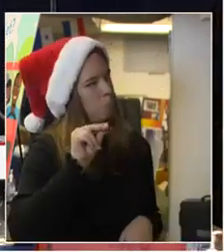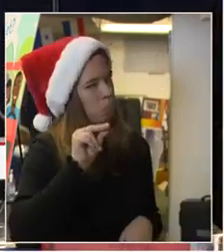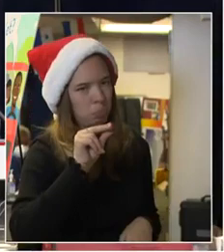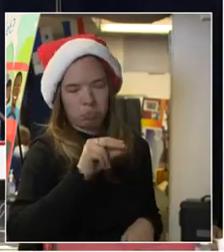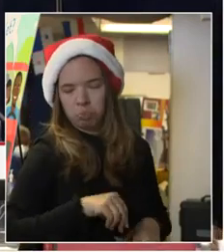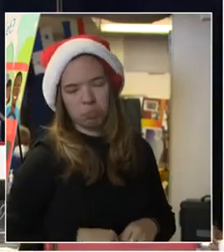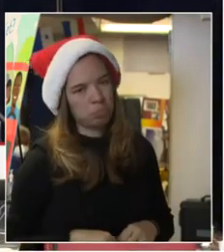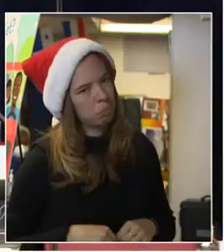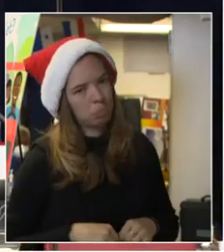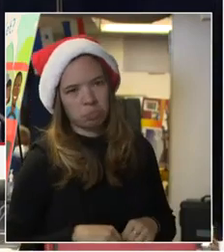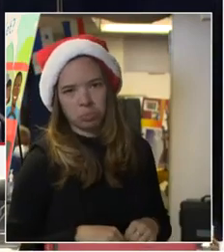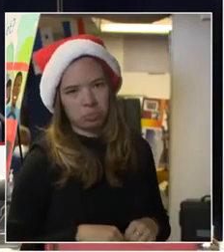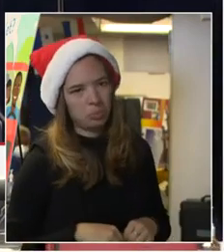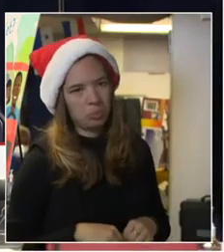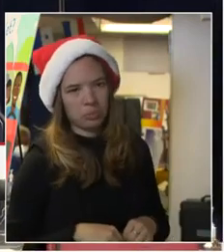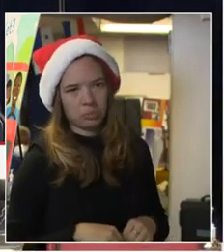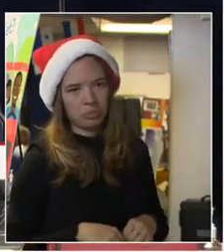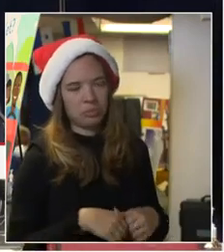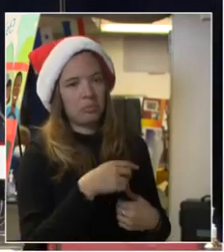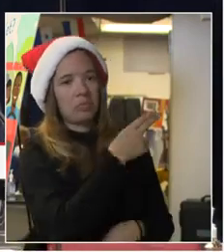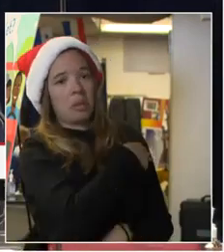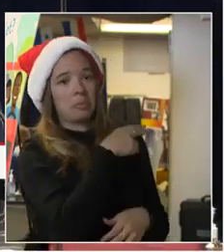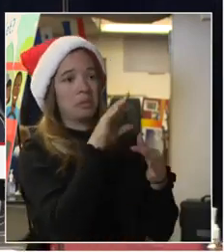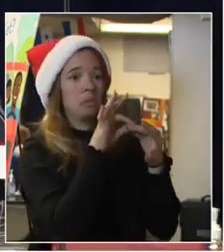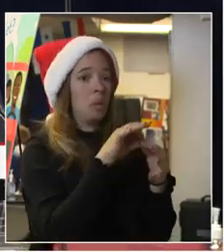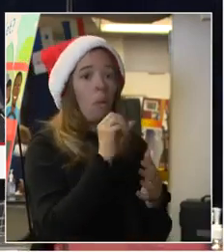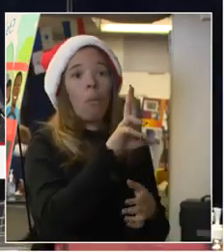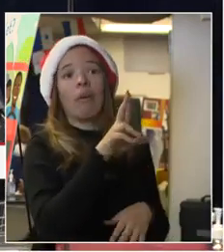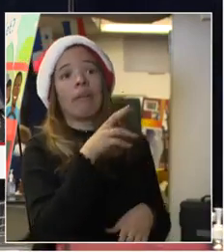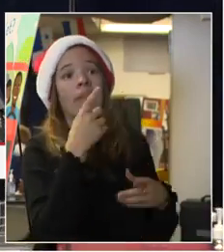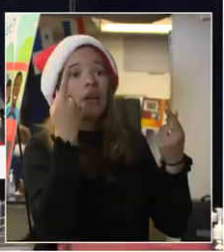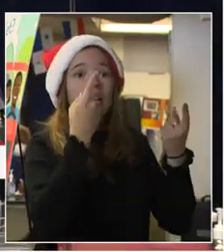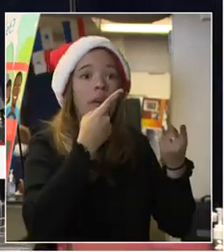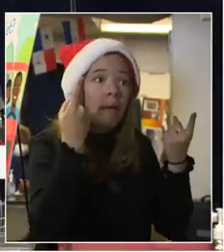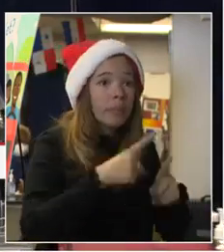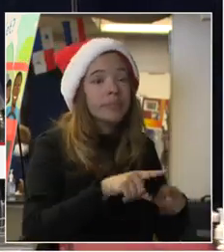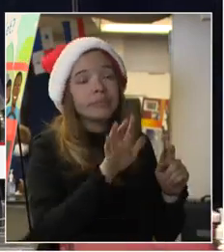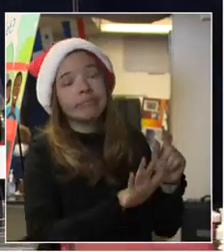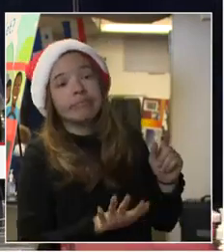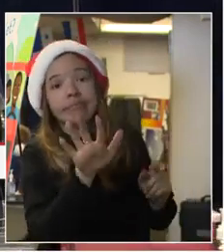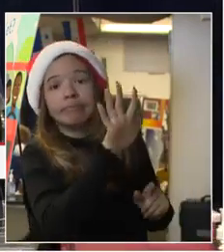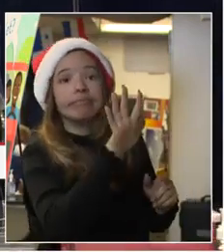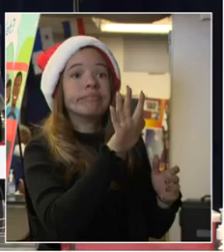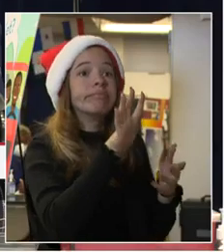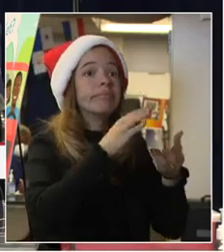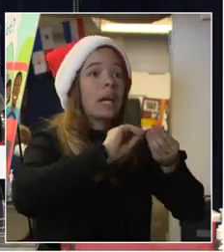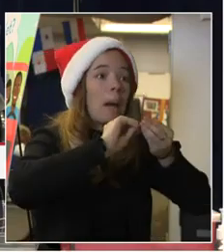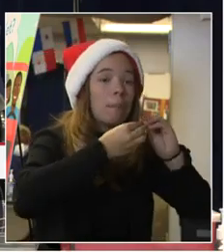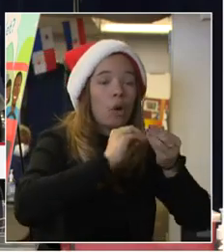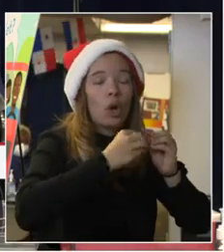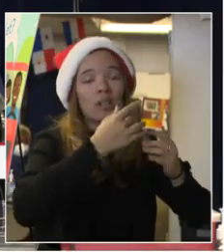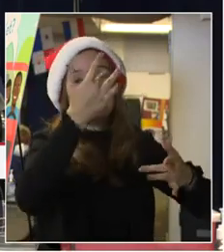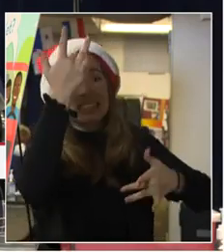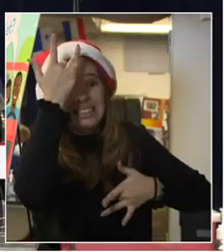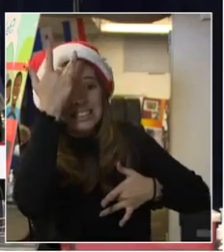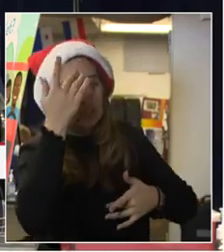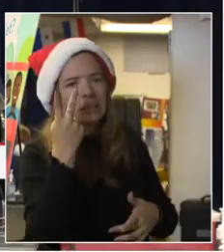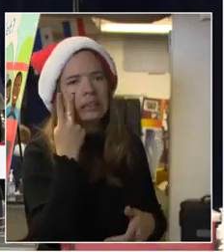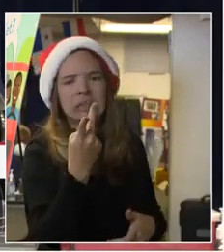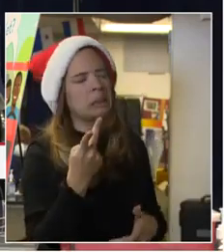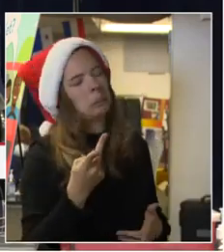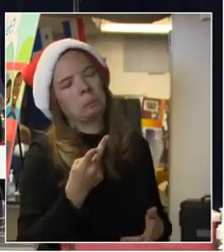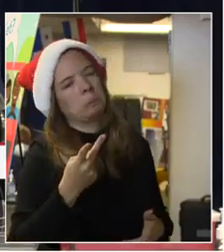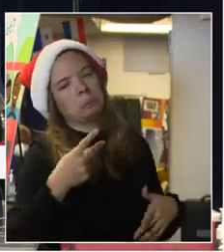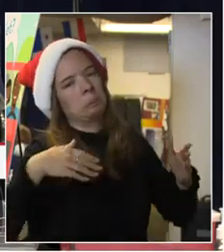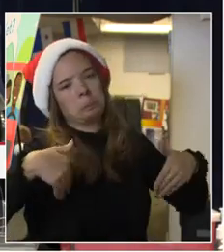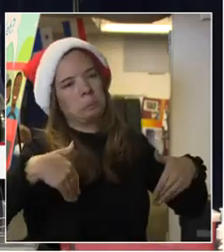care hospitals or what is occurring as far as any of the numbers that we are seeing with any of the 3